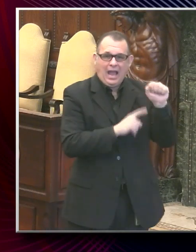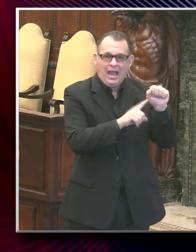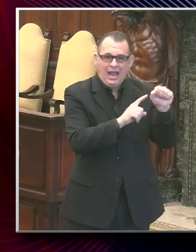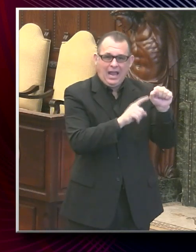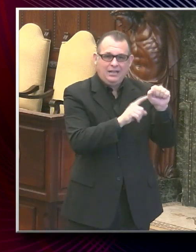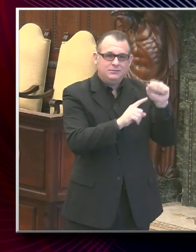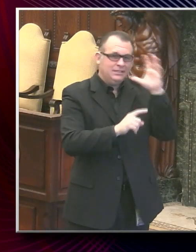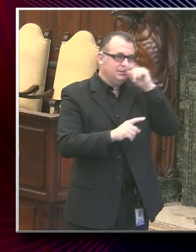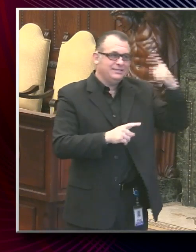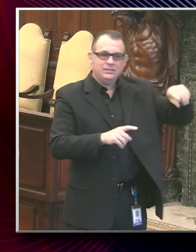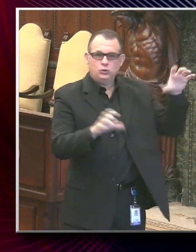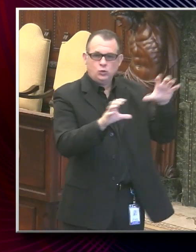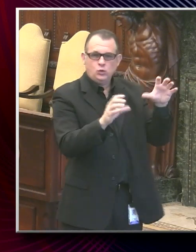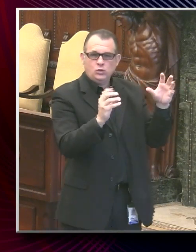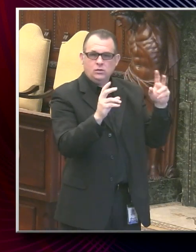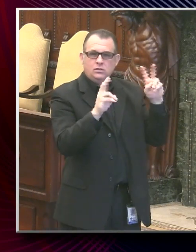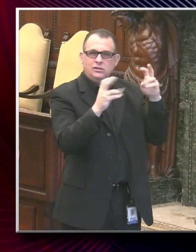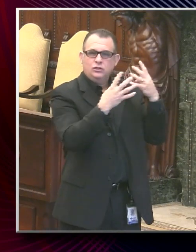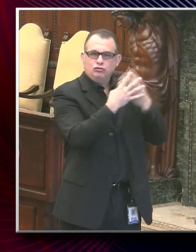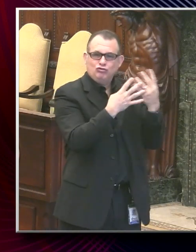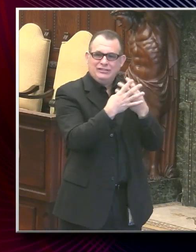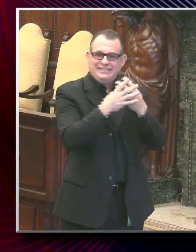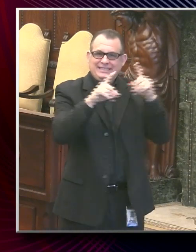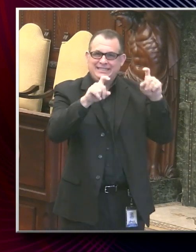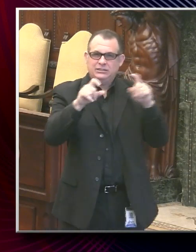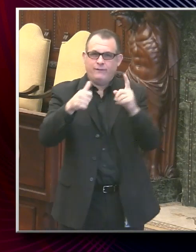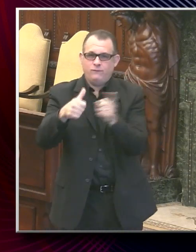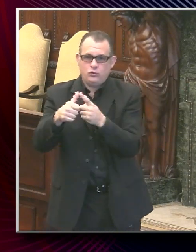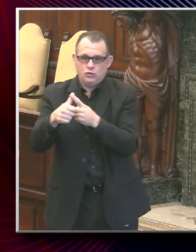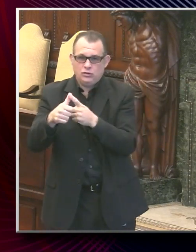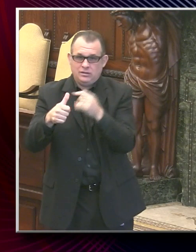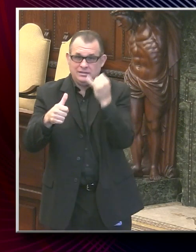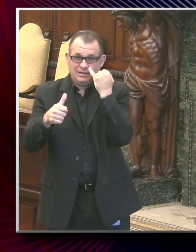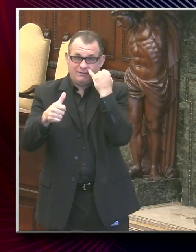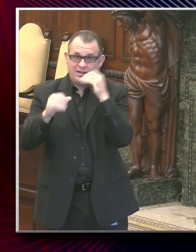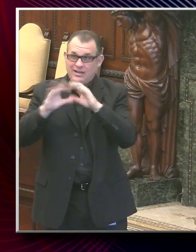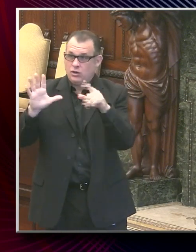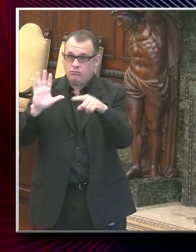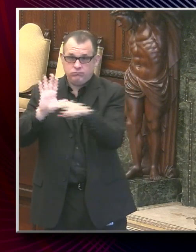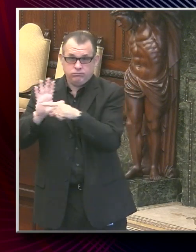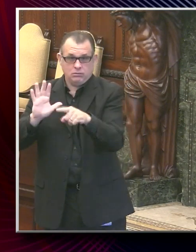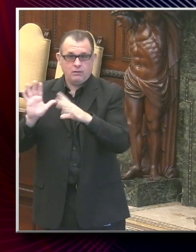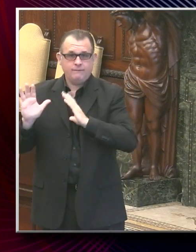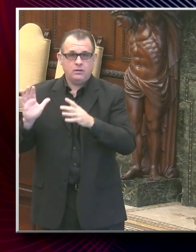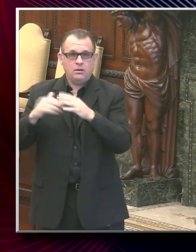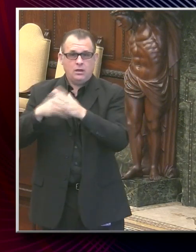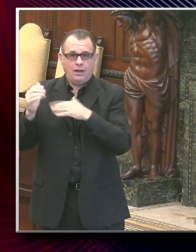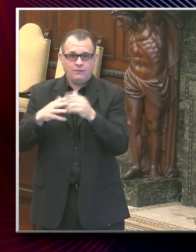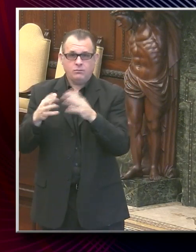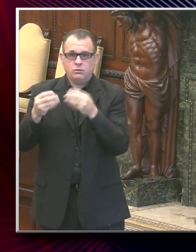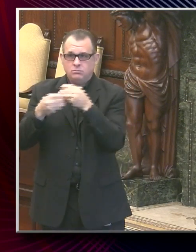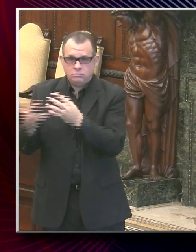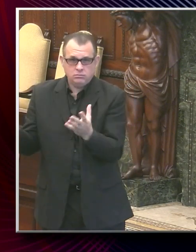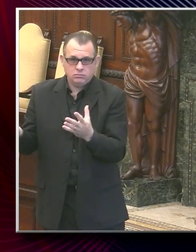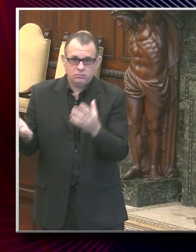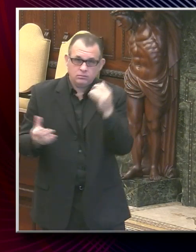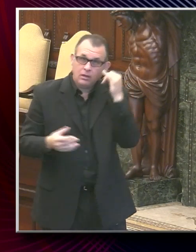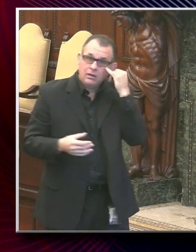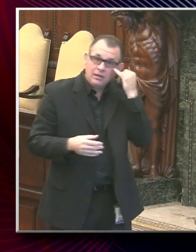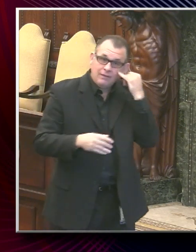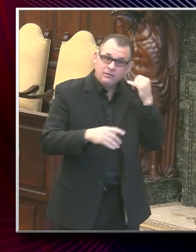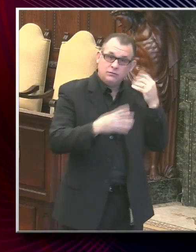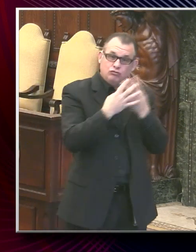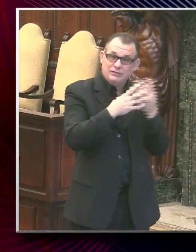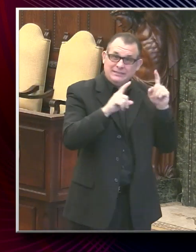of screening test first, and if it's clearly negative, then they feel comfortable saying it's negative. If it doesn't pass that screening test, then they need to do